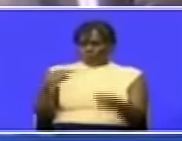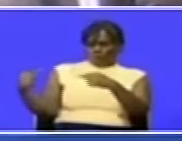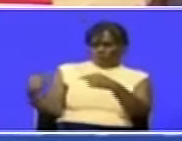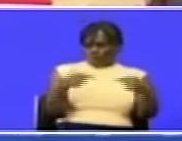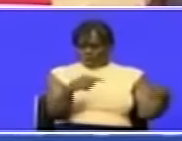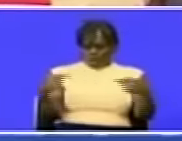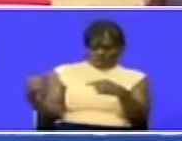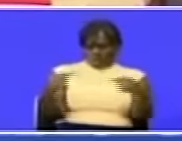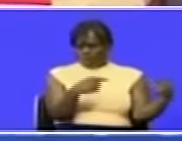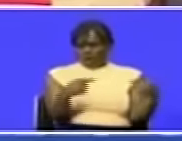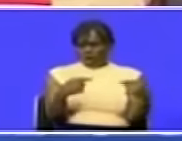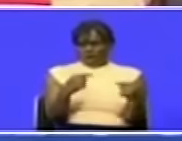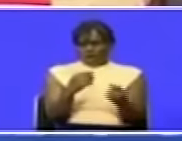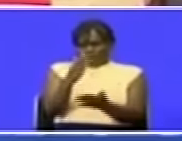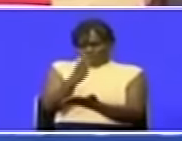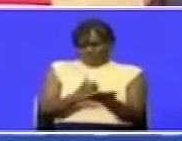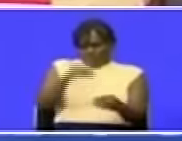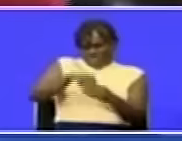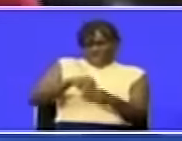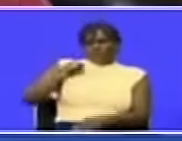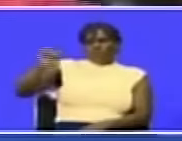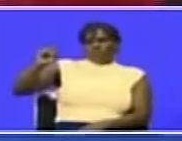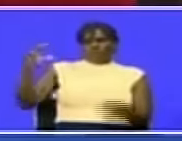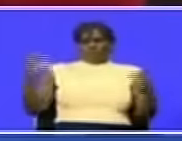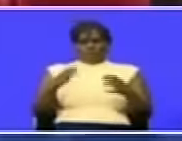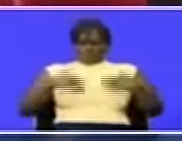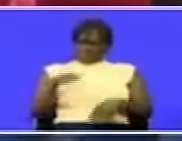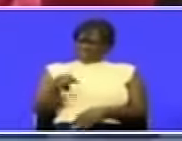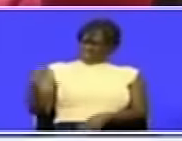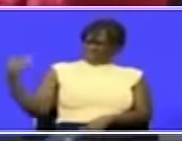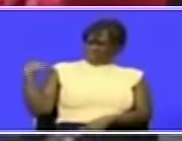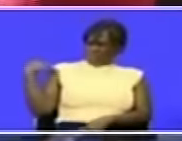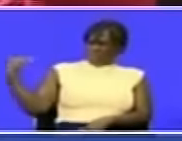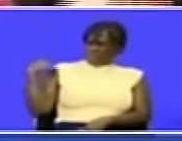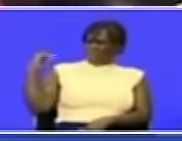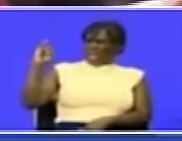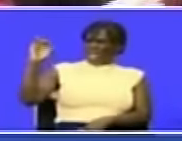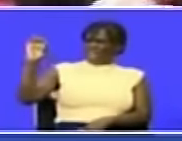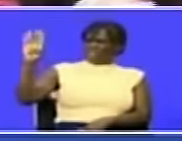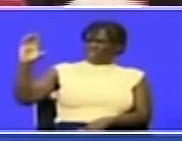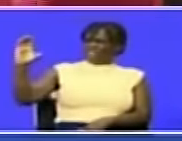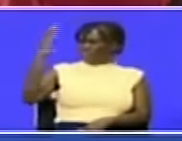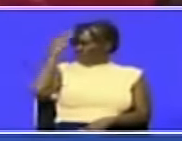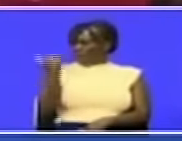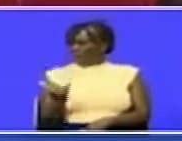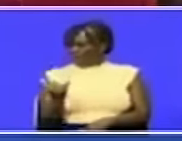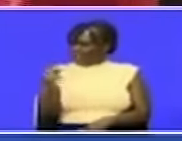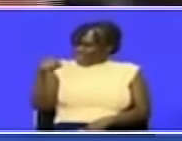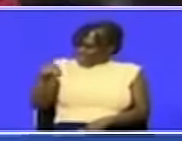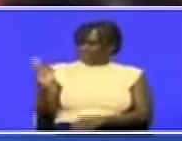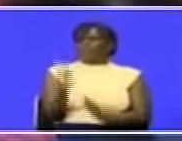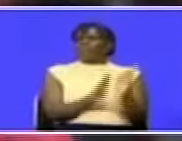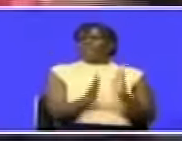latest verbal attacks among the political class. Hawa watu sijui wanasumbuka na IEBC ya nini? Hawa watu